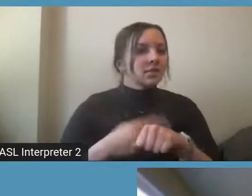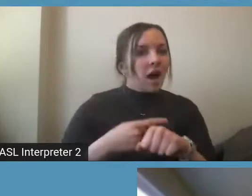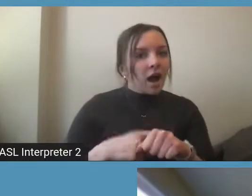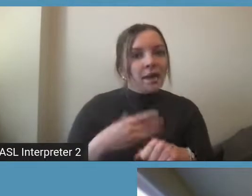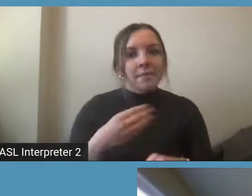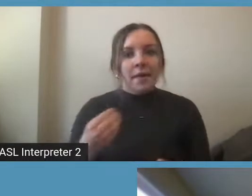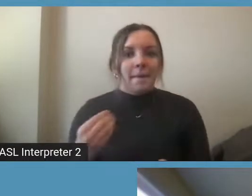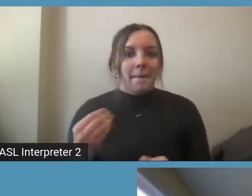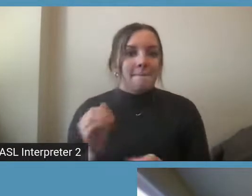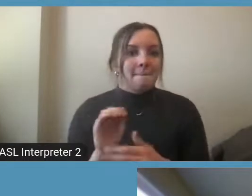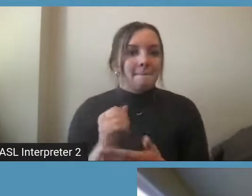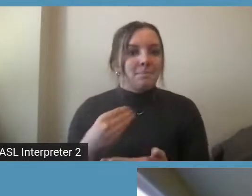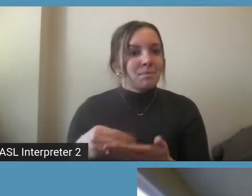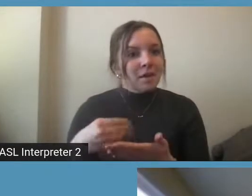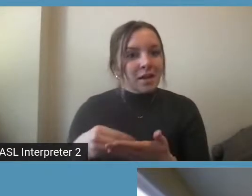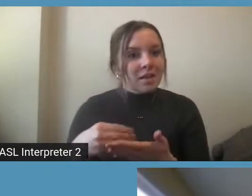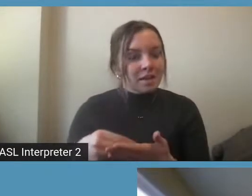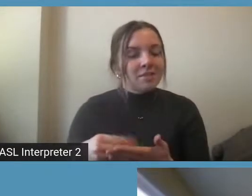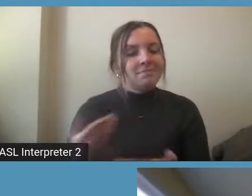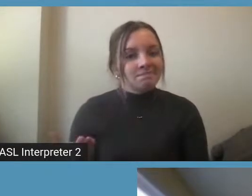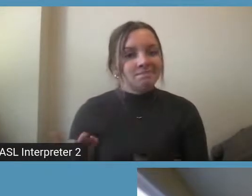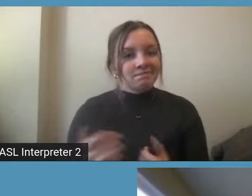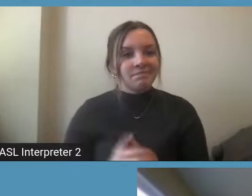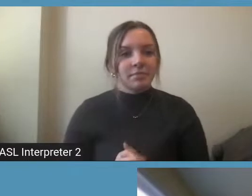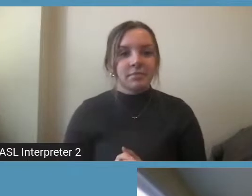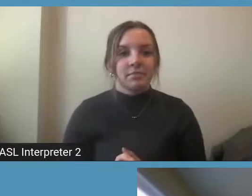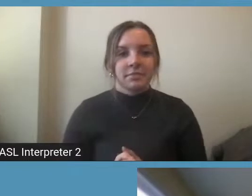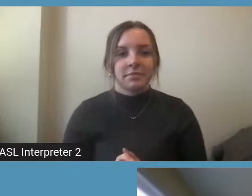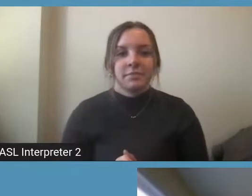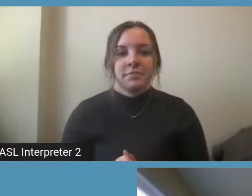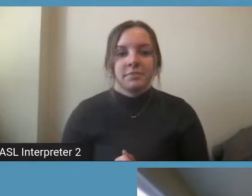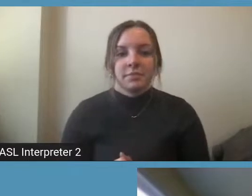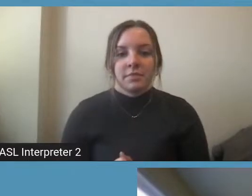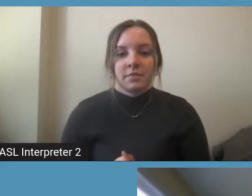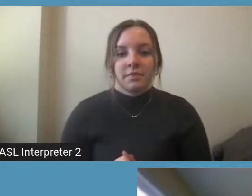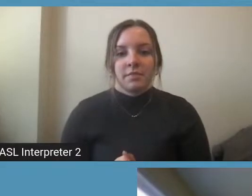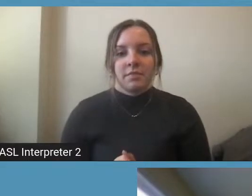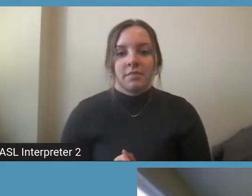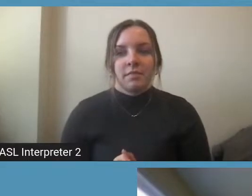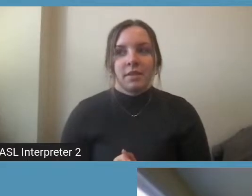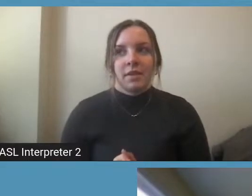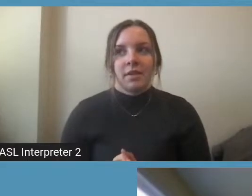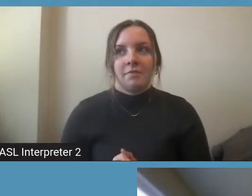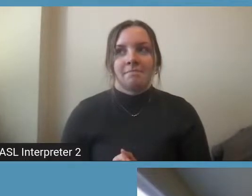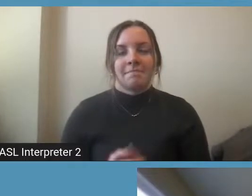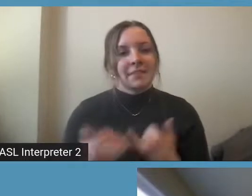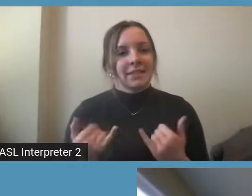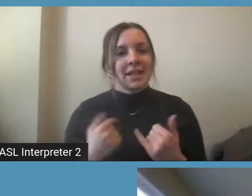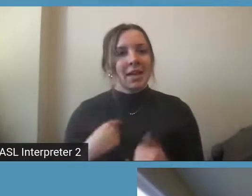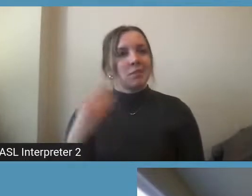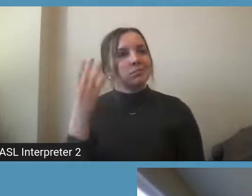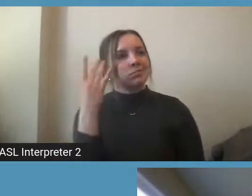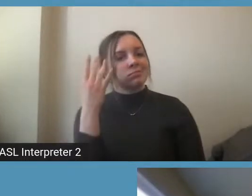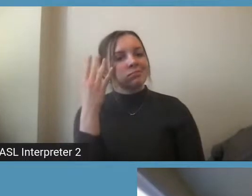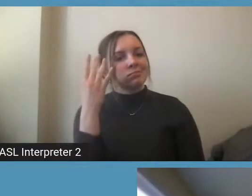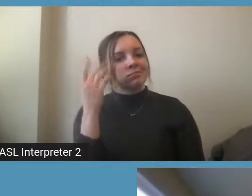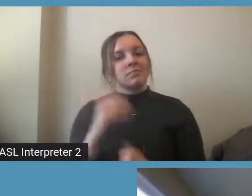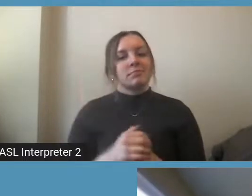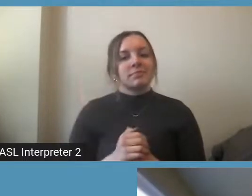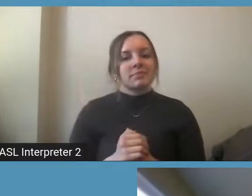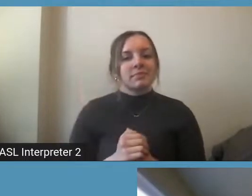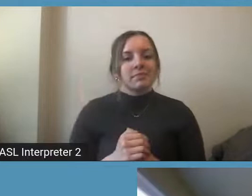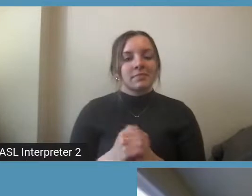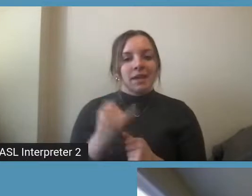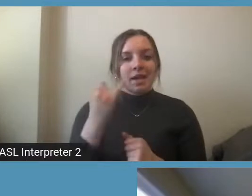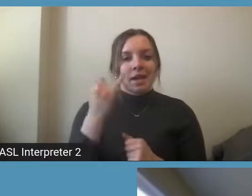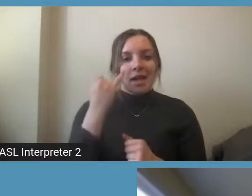to, took a lot of time. One of the things I was thinking about this morning as I was preparing for this, a good way to think of this is when you're dealing with